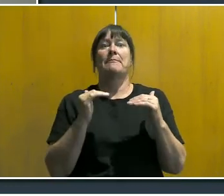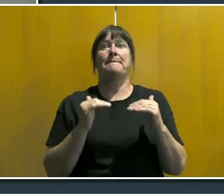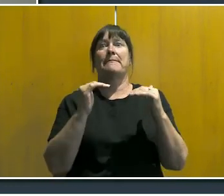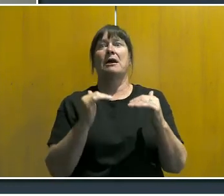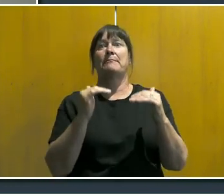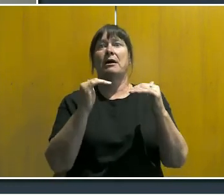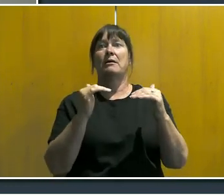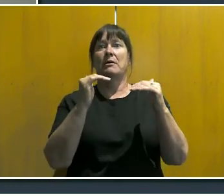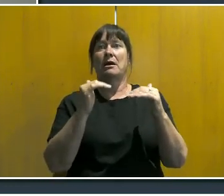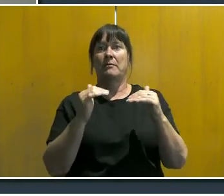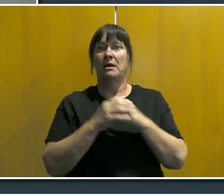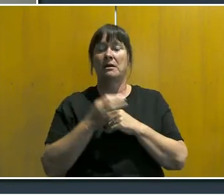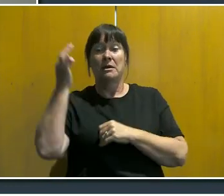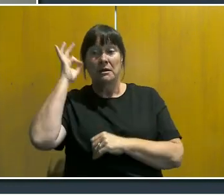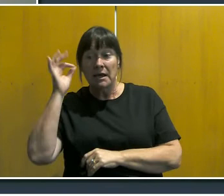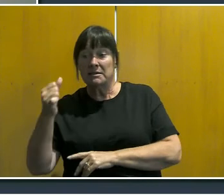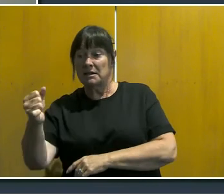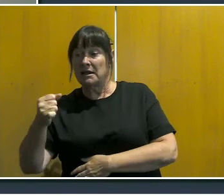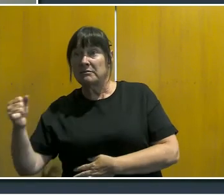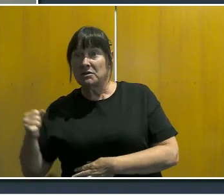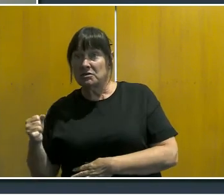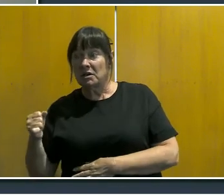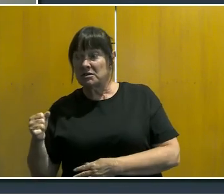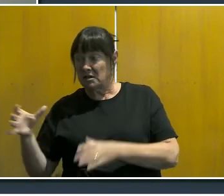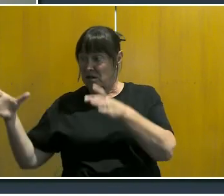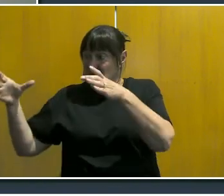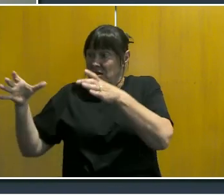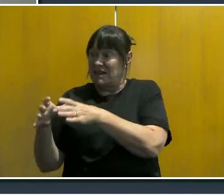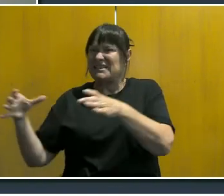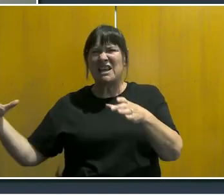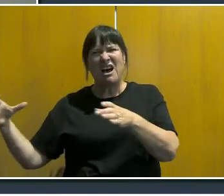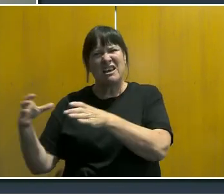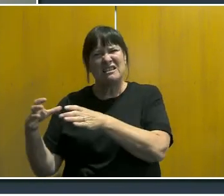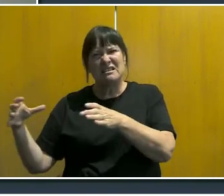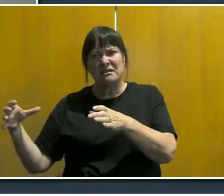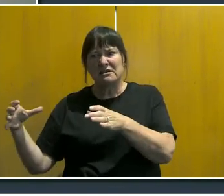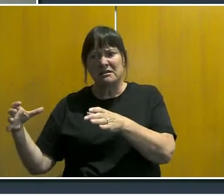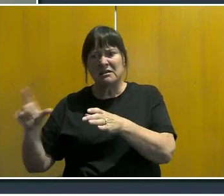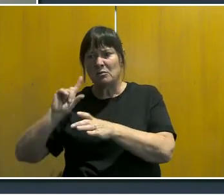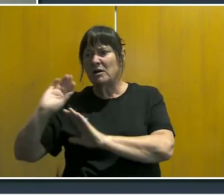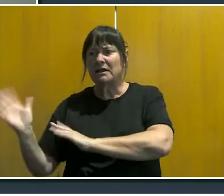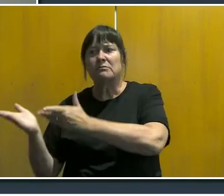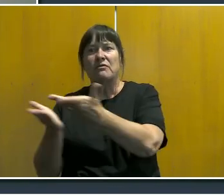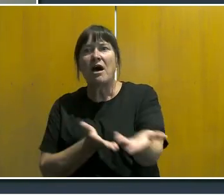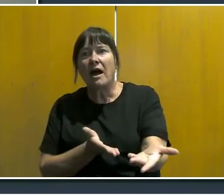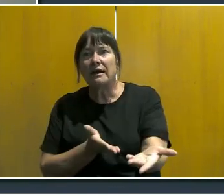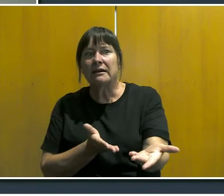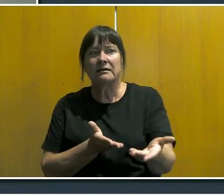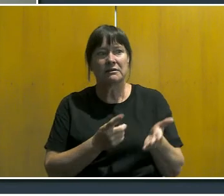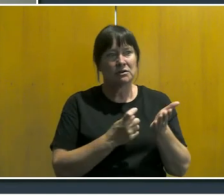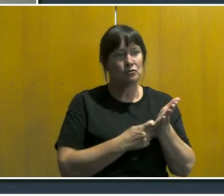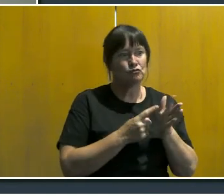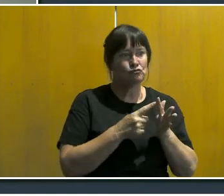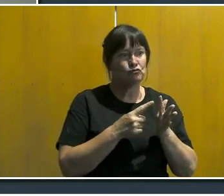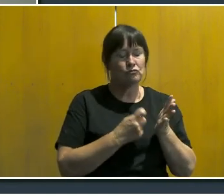environment around the council and the administration of the size of the council and what it's predicated to deliver on. And that brings us into the